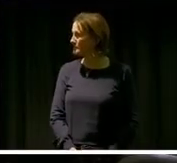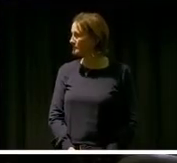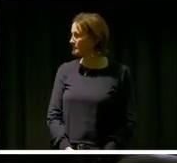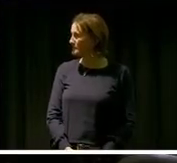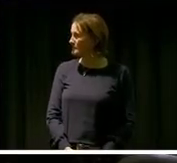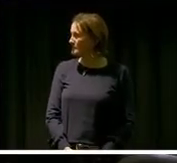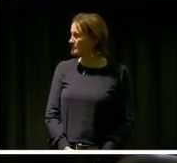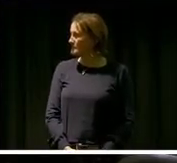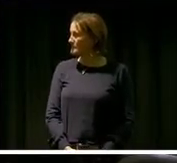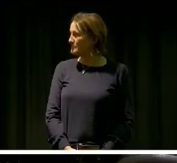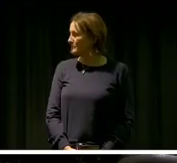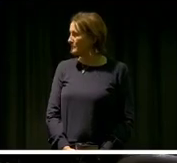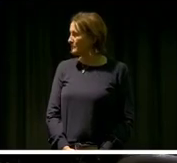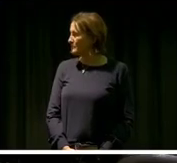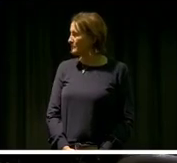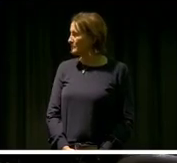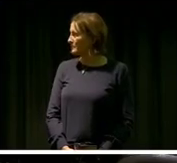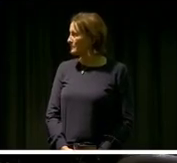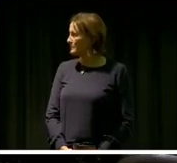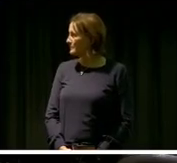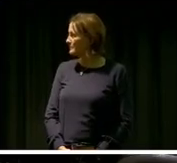Oh, yeah.